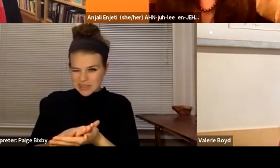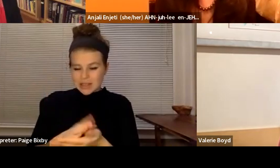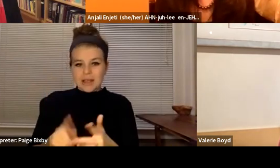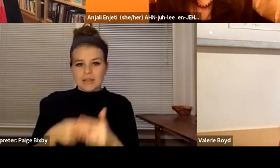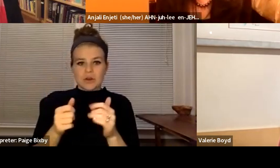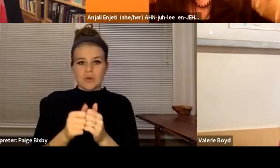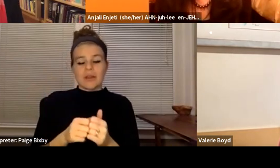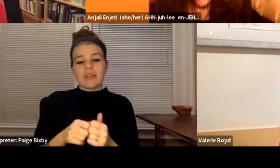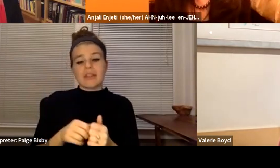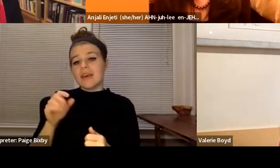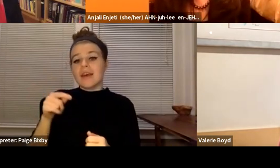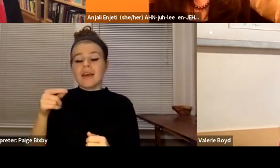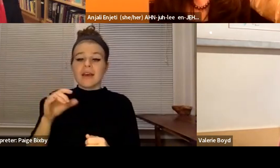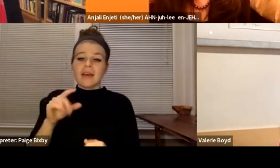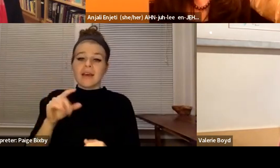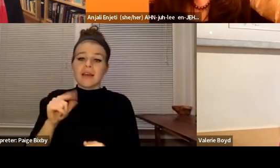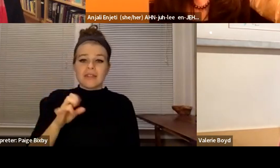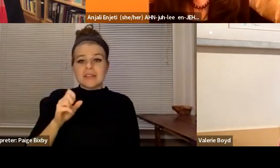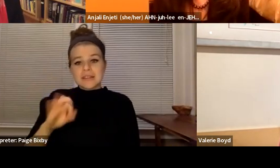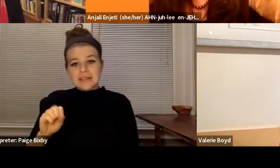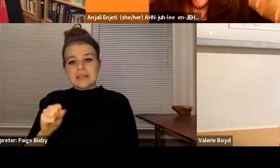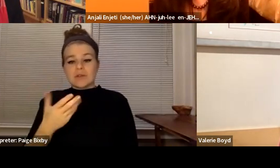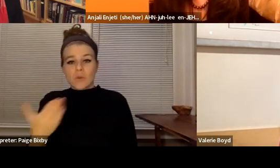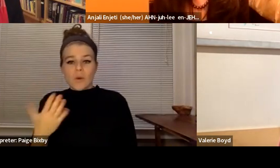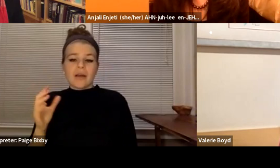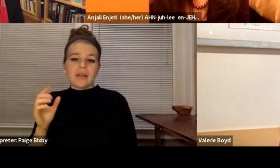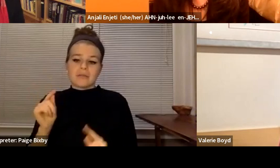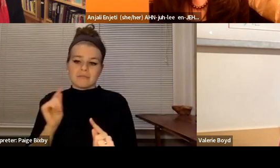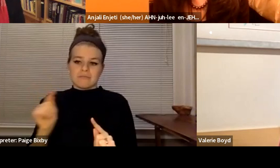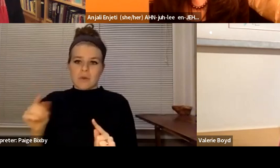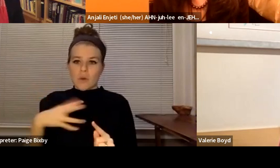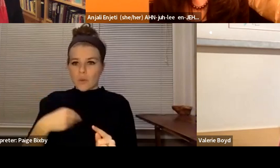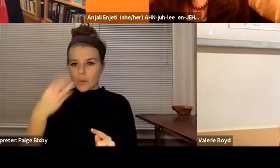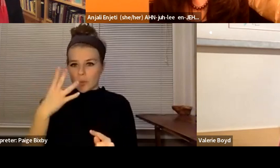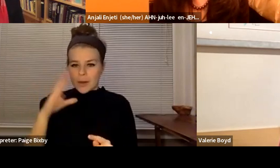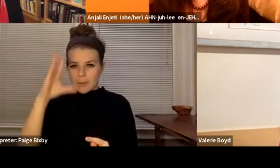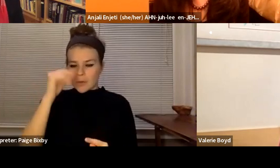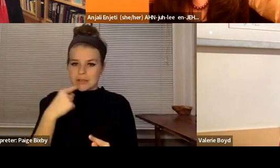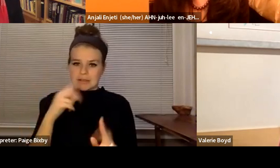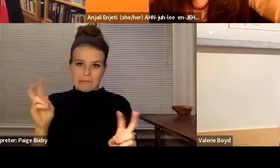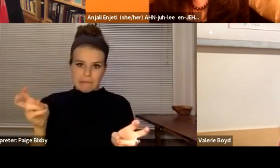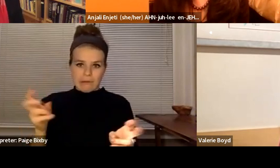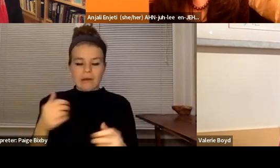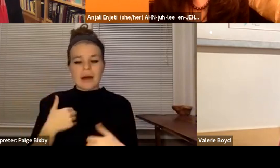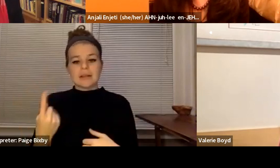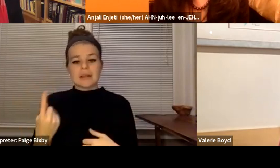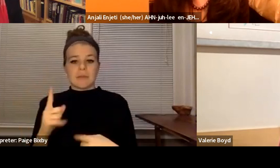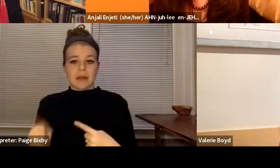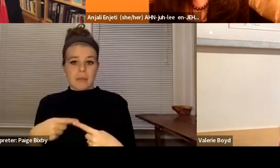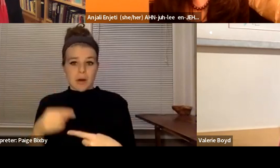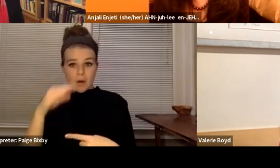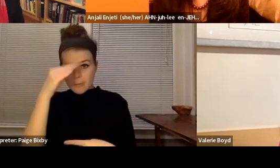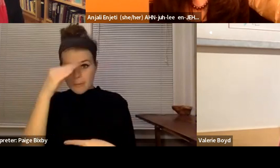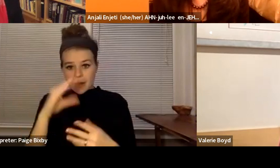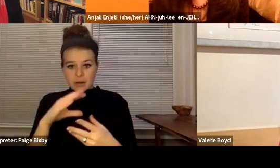what the white boys say. And anyway, I had some moments in there, and I had something about Black boys that I felt a little uncomfortable about